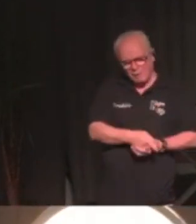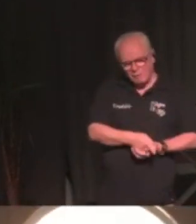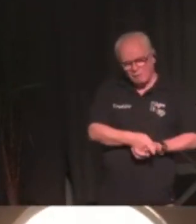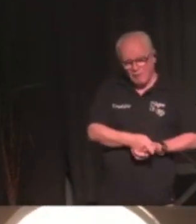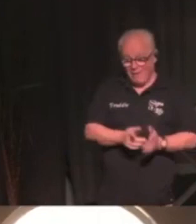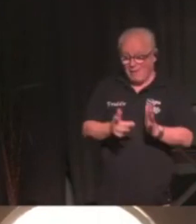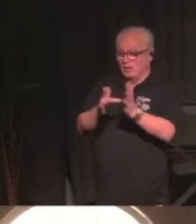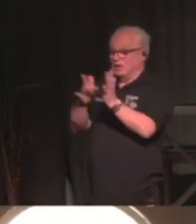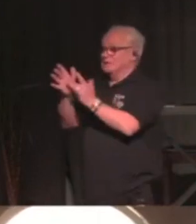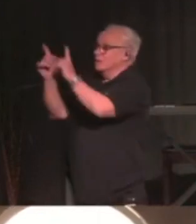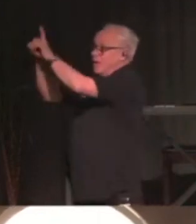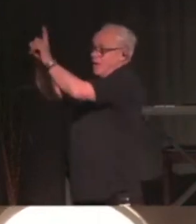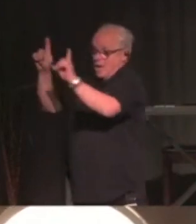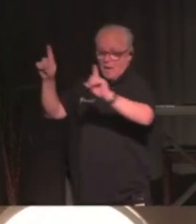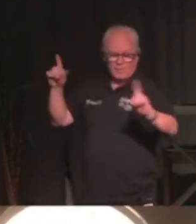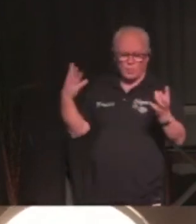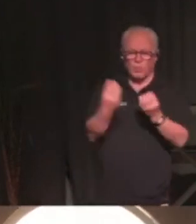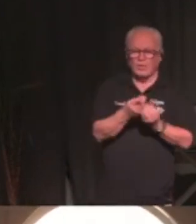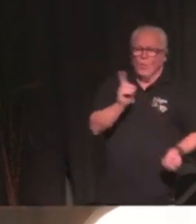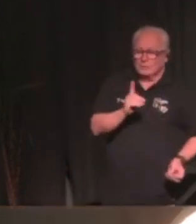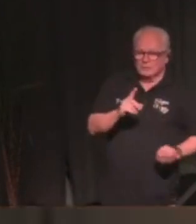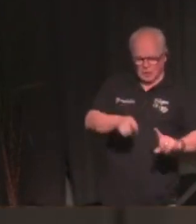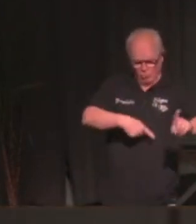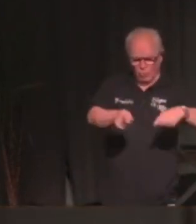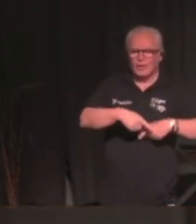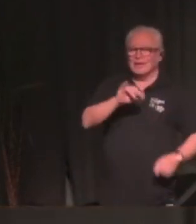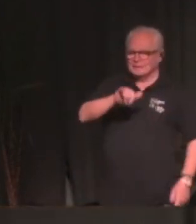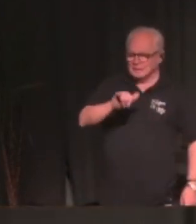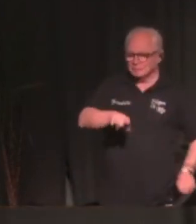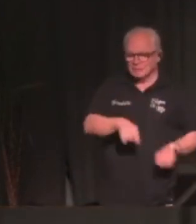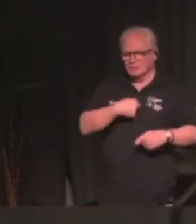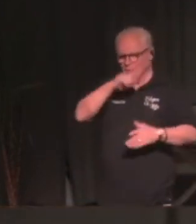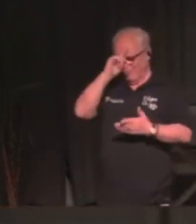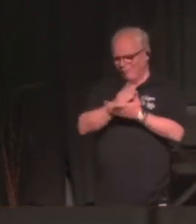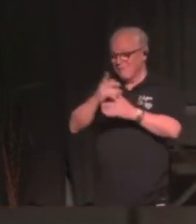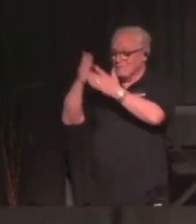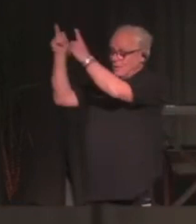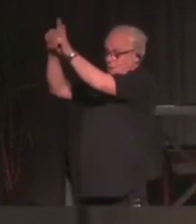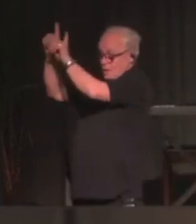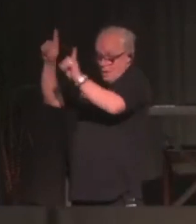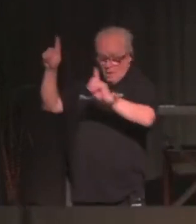He came with authority, but I don't believe that he came with power.